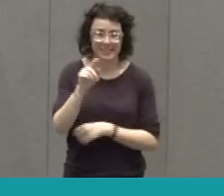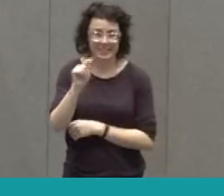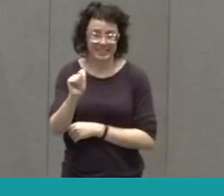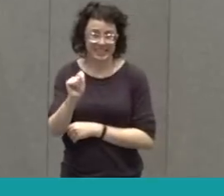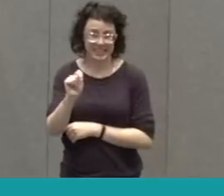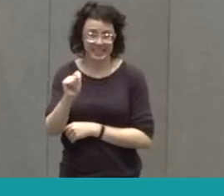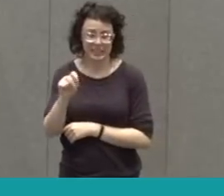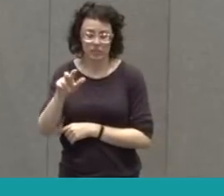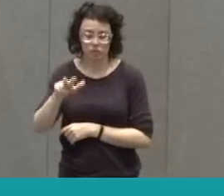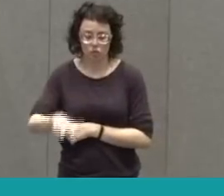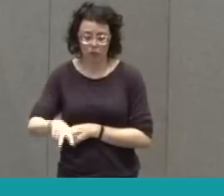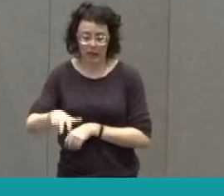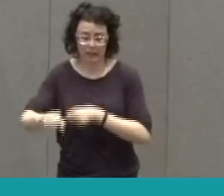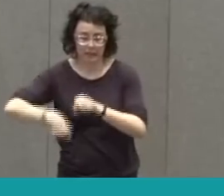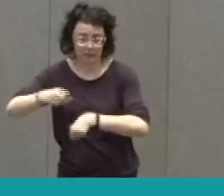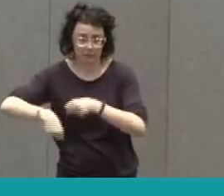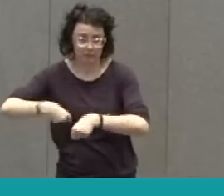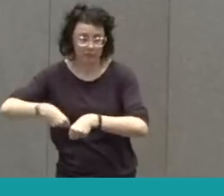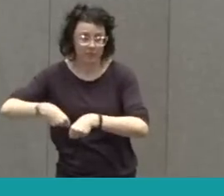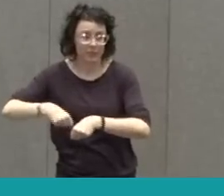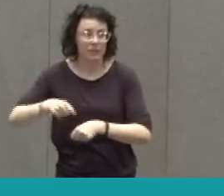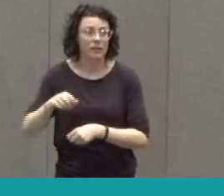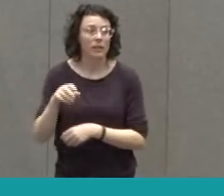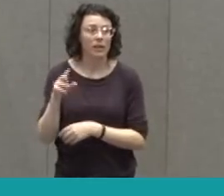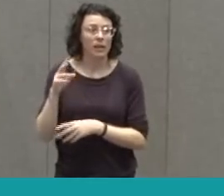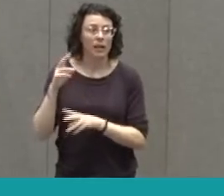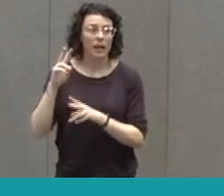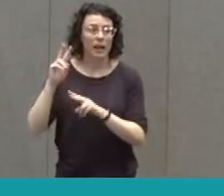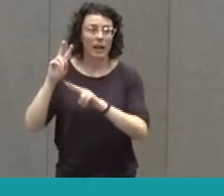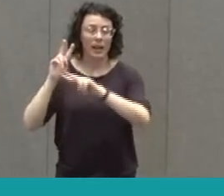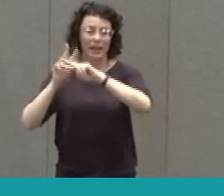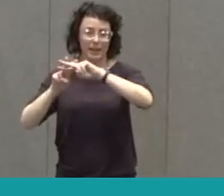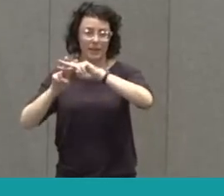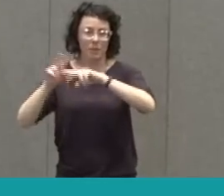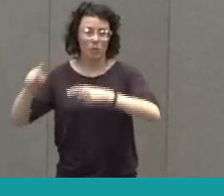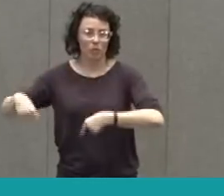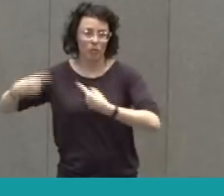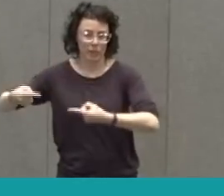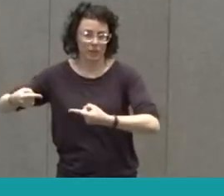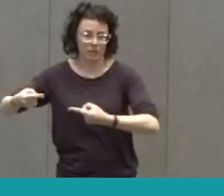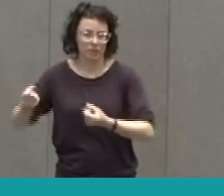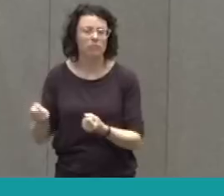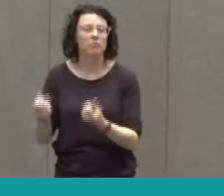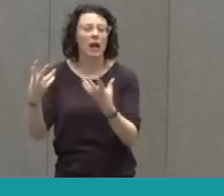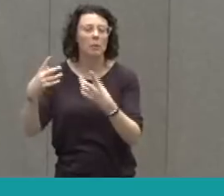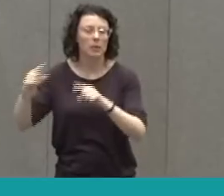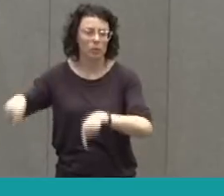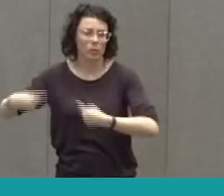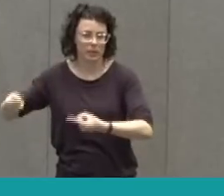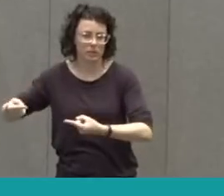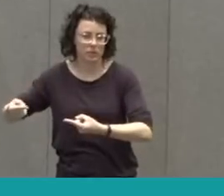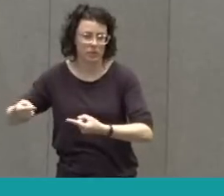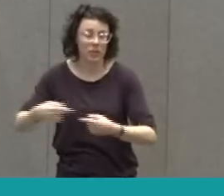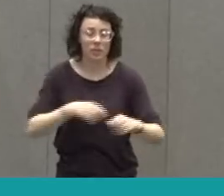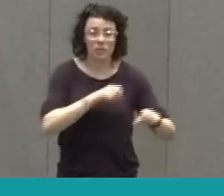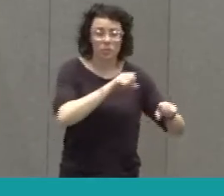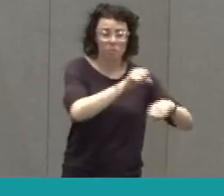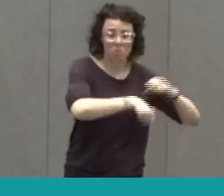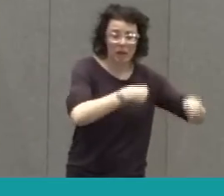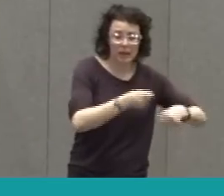One piece of information that I like to put in my table is how many wheels of each one. So a bike has how many